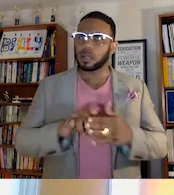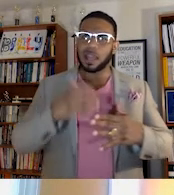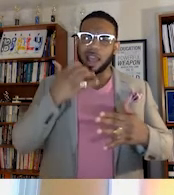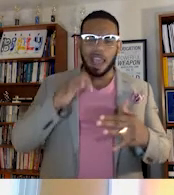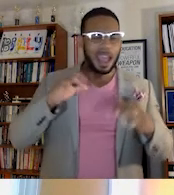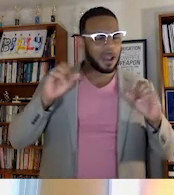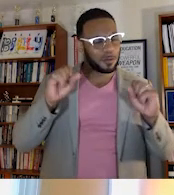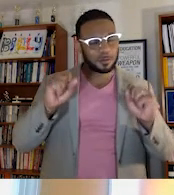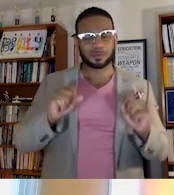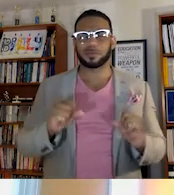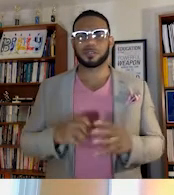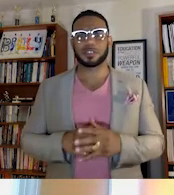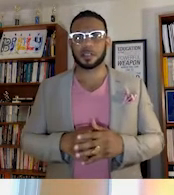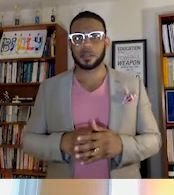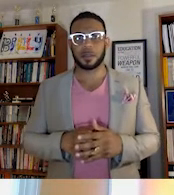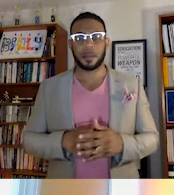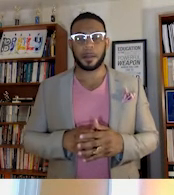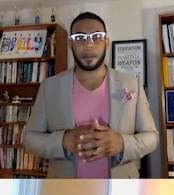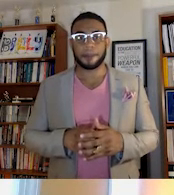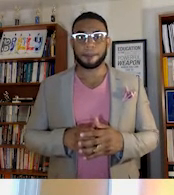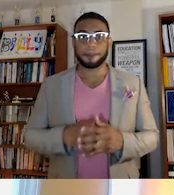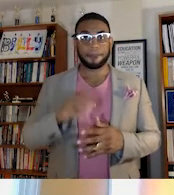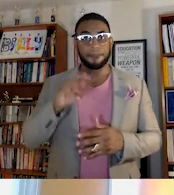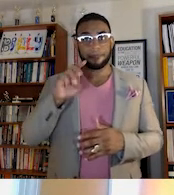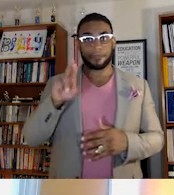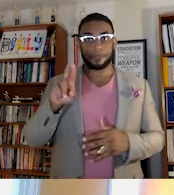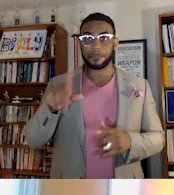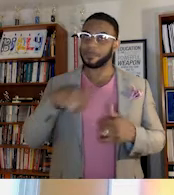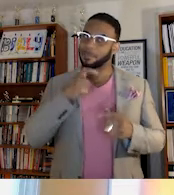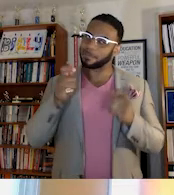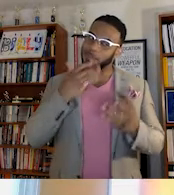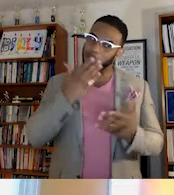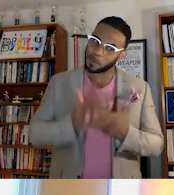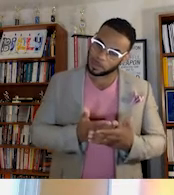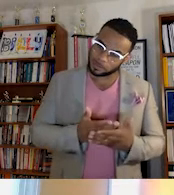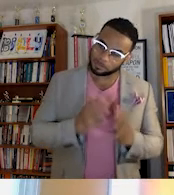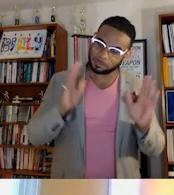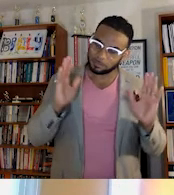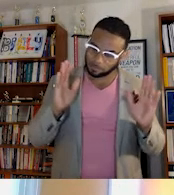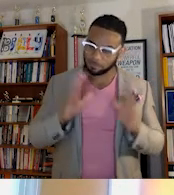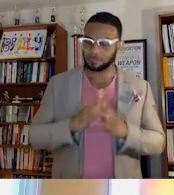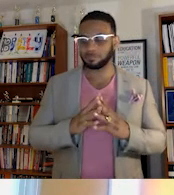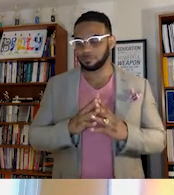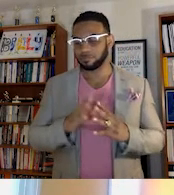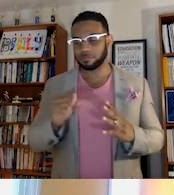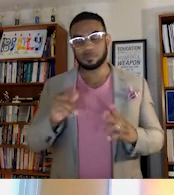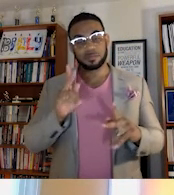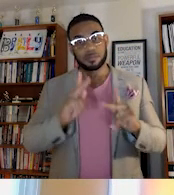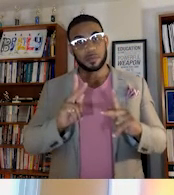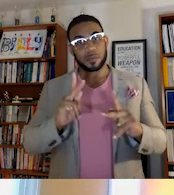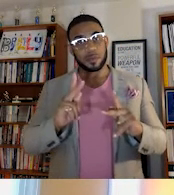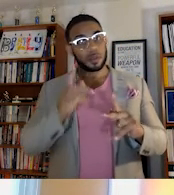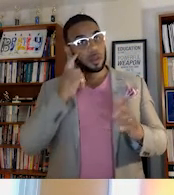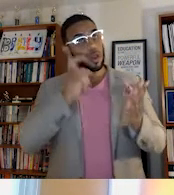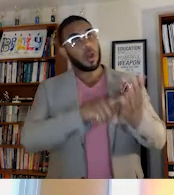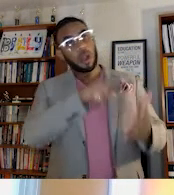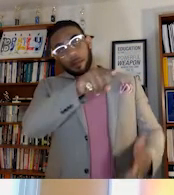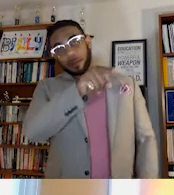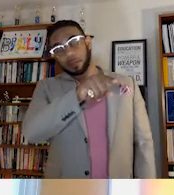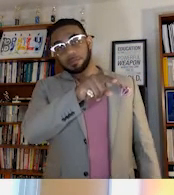hot. You know, the mayor has not been handling it well, you know, and people are calling him out on